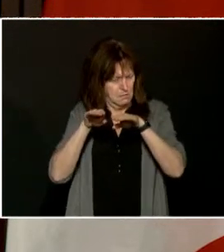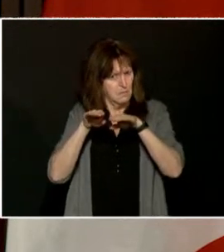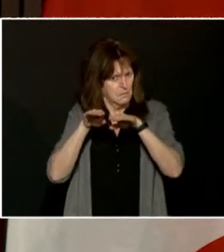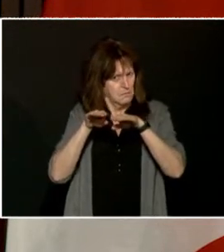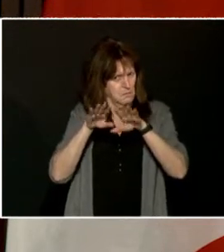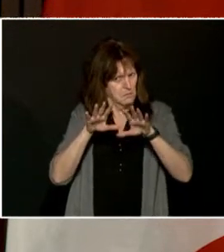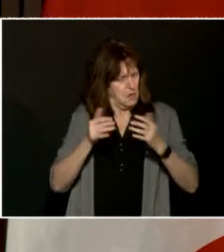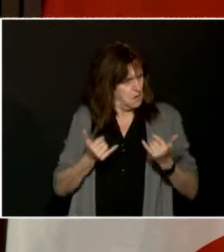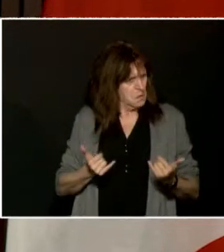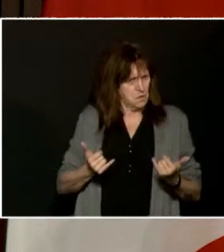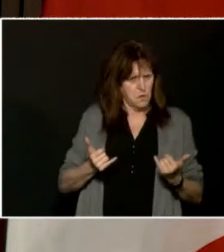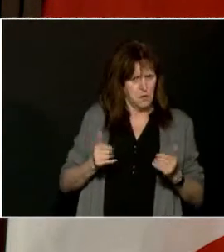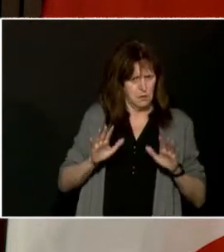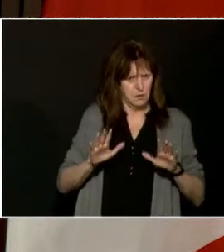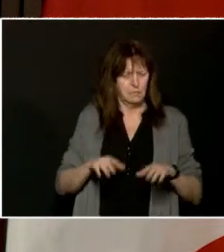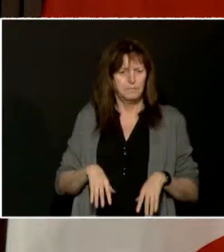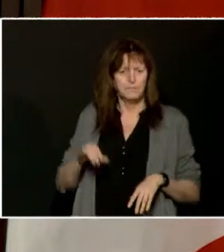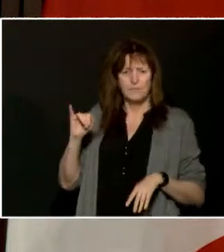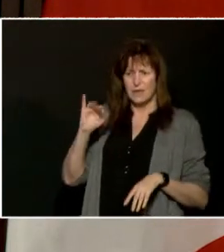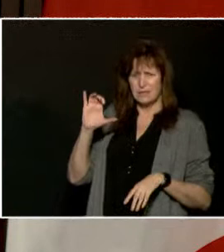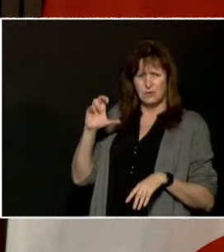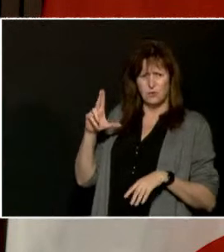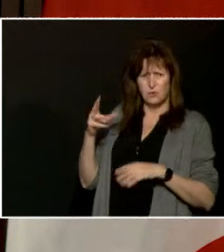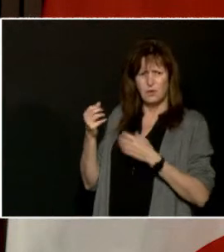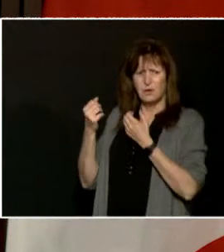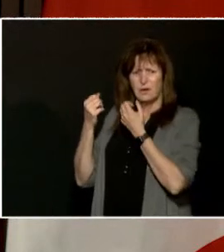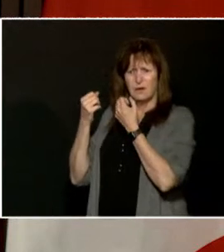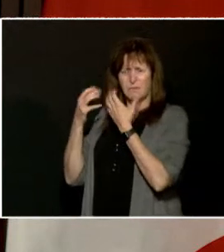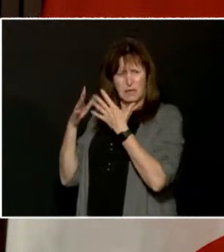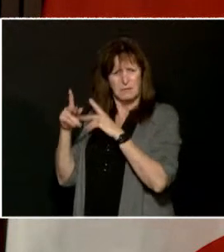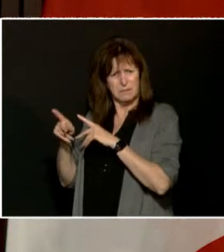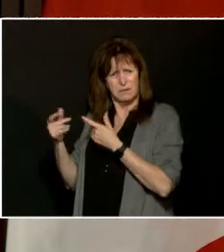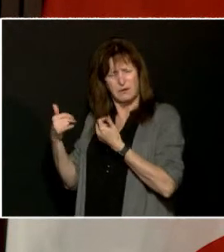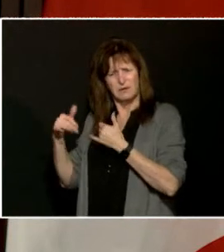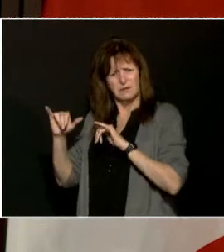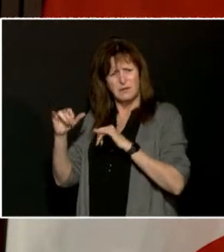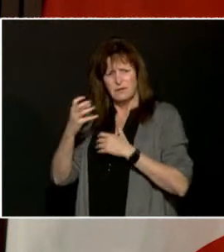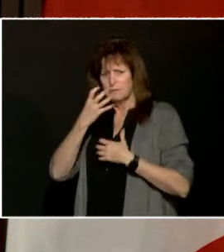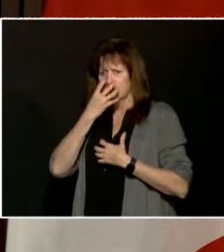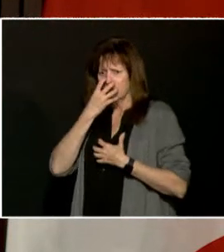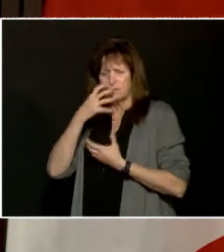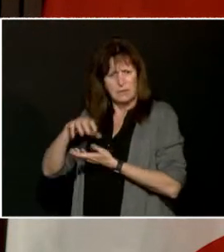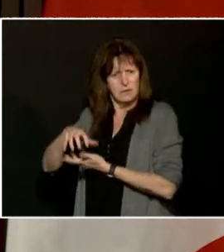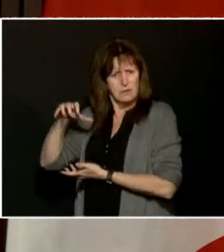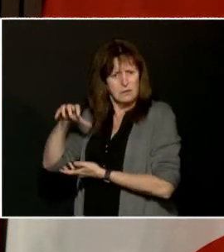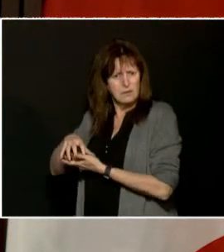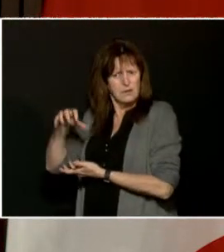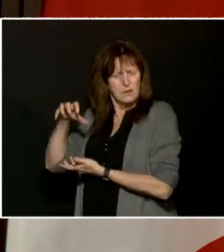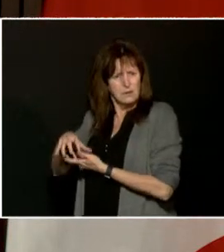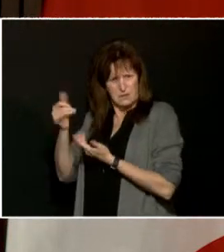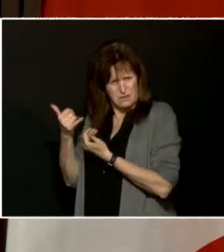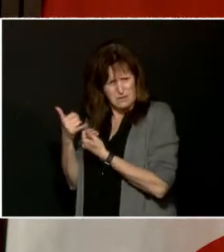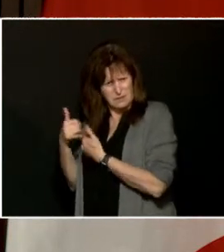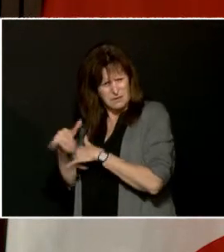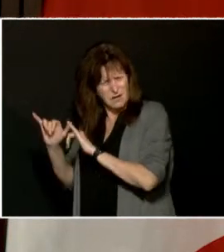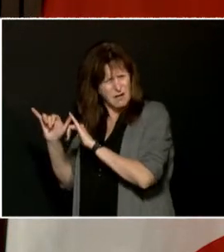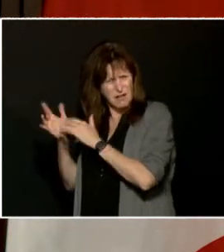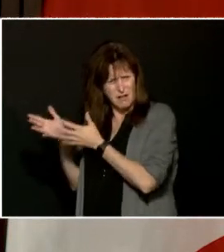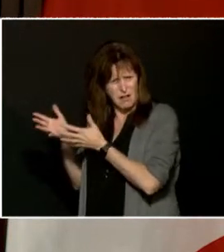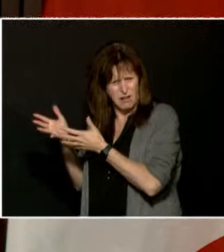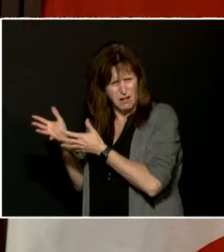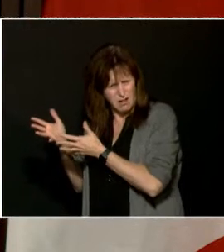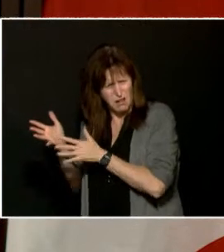patients remain on life support. Our hospitals remain at risk, and it's our care and caution that will bring them out of this